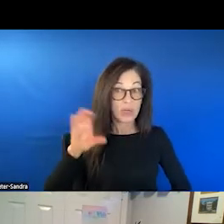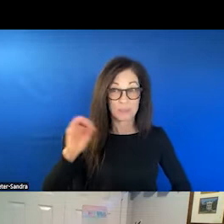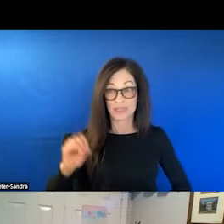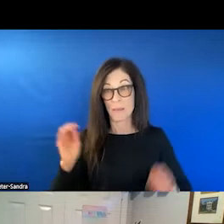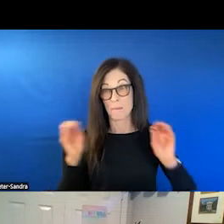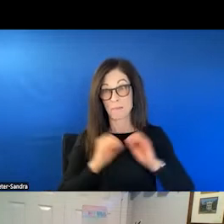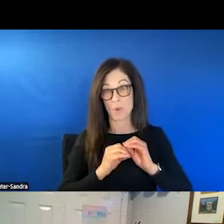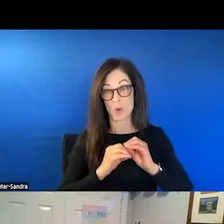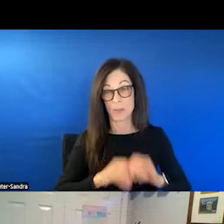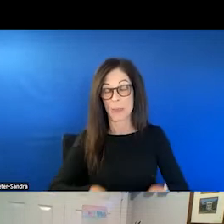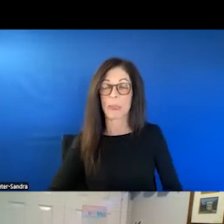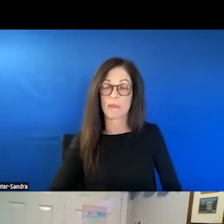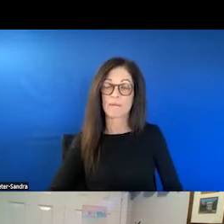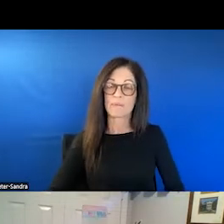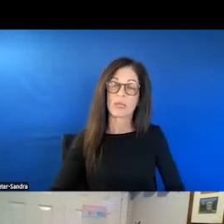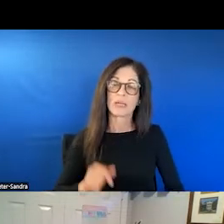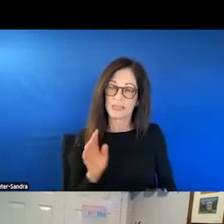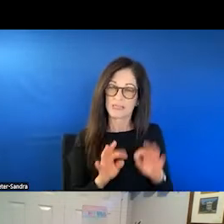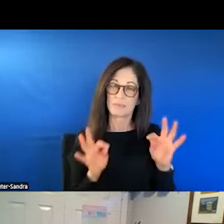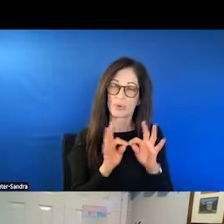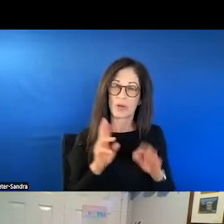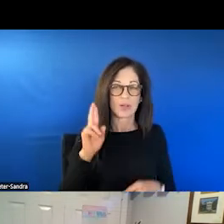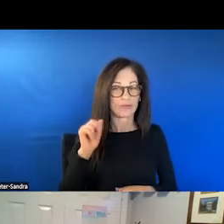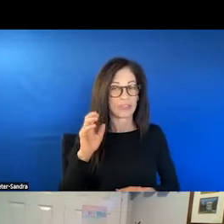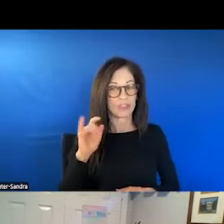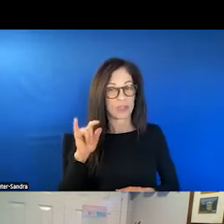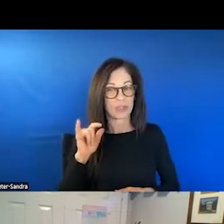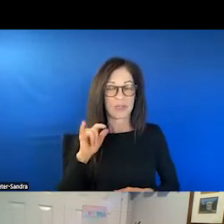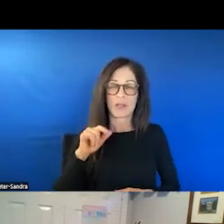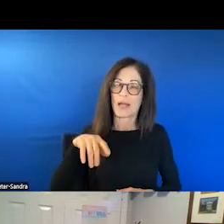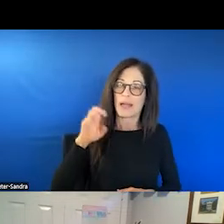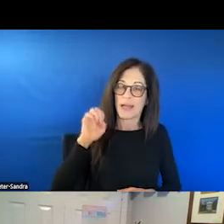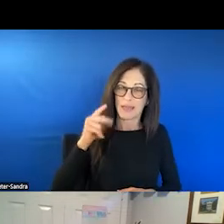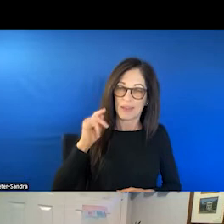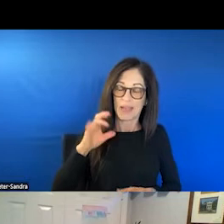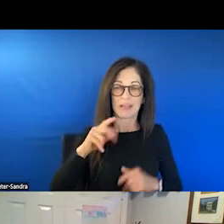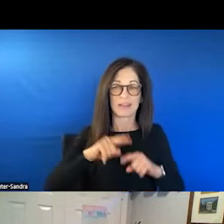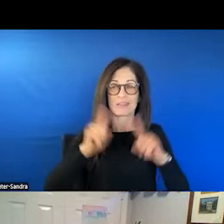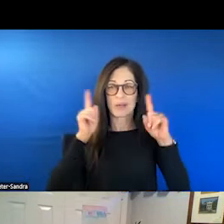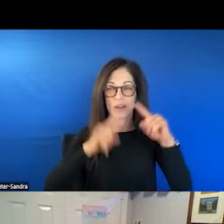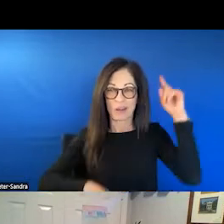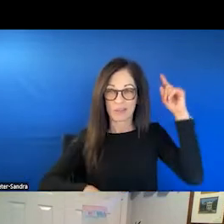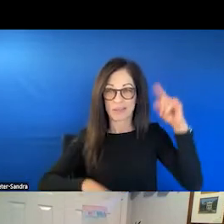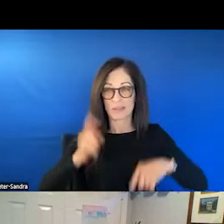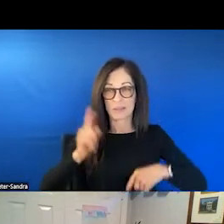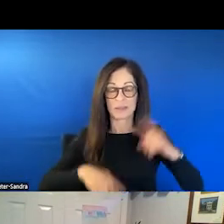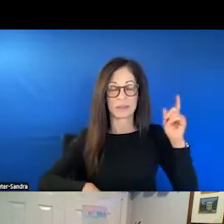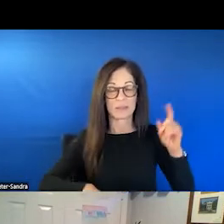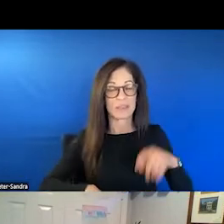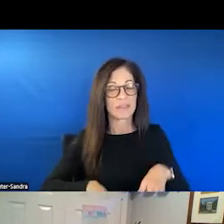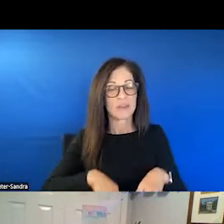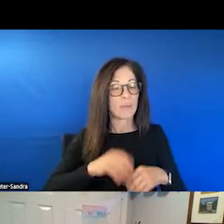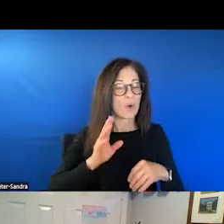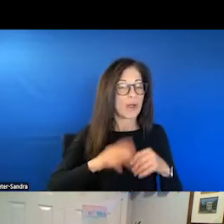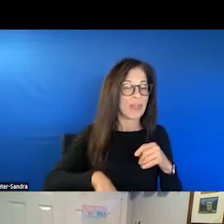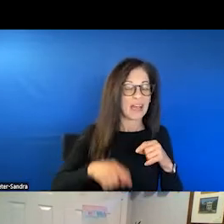based on important racial and ethnic disparities. In a study of more than 500,000 youth who were physically restrained, Black